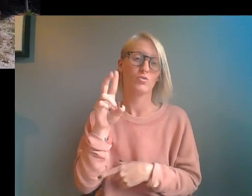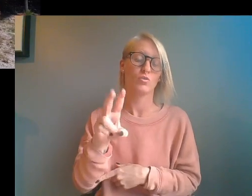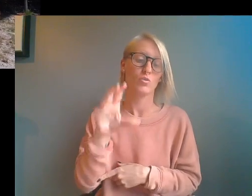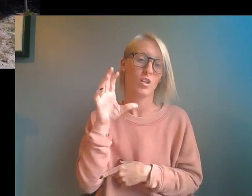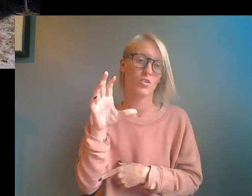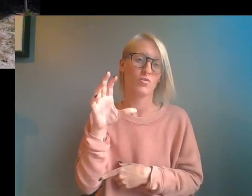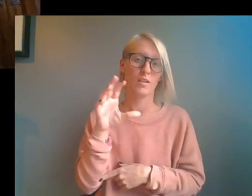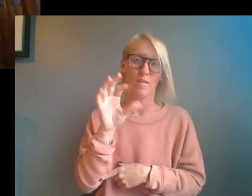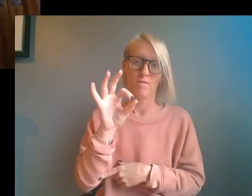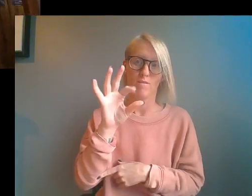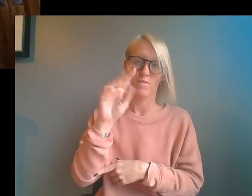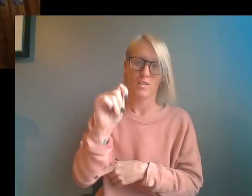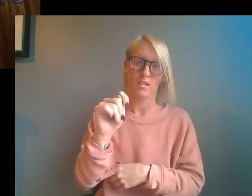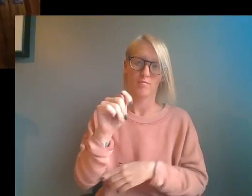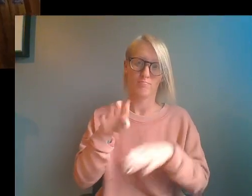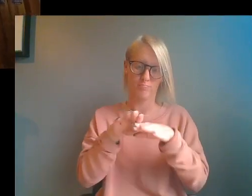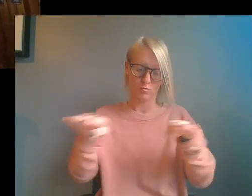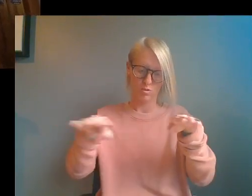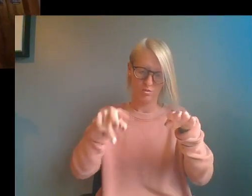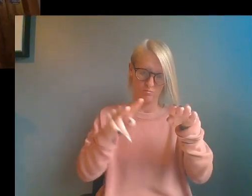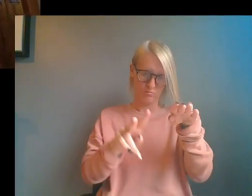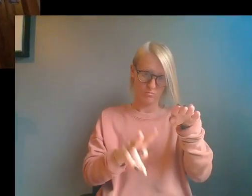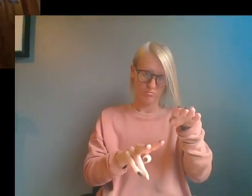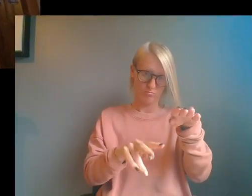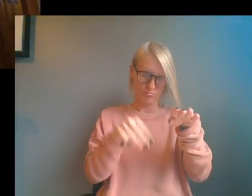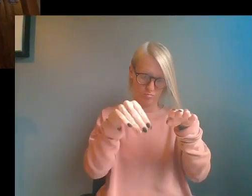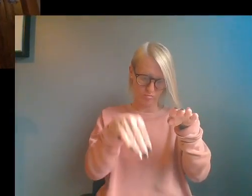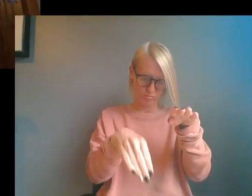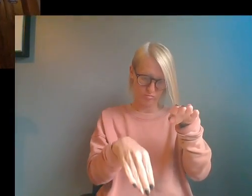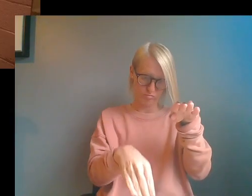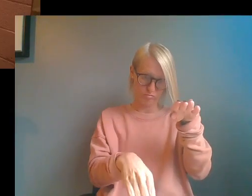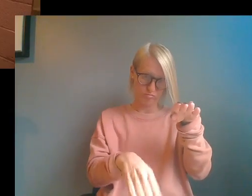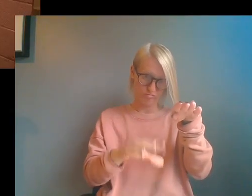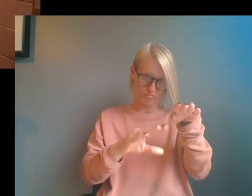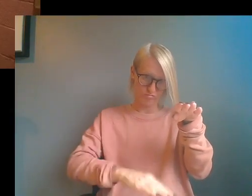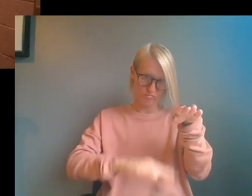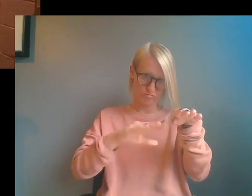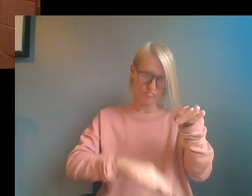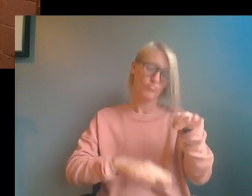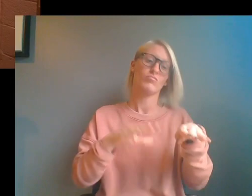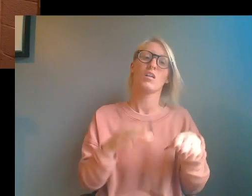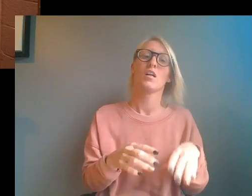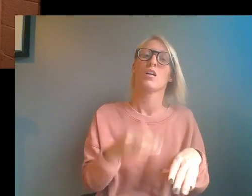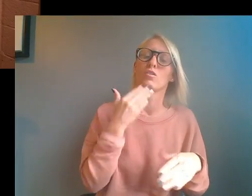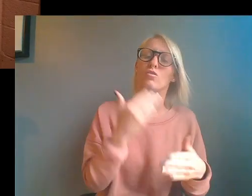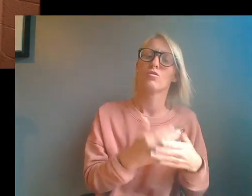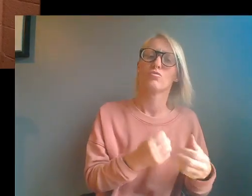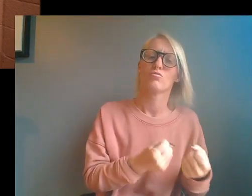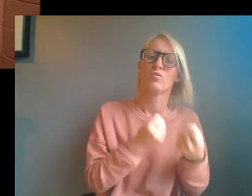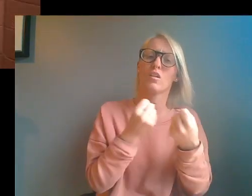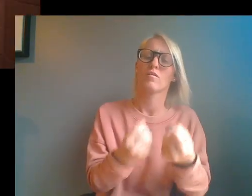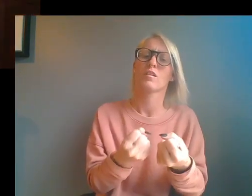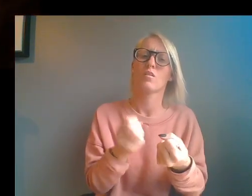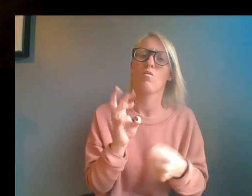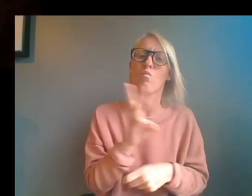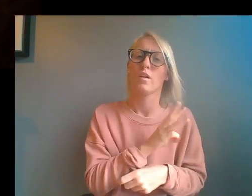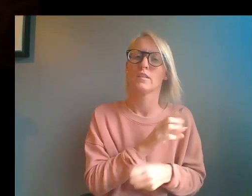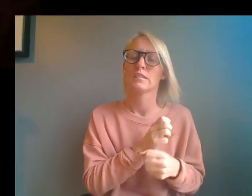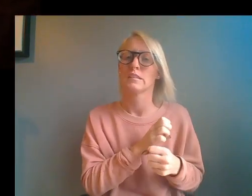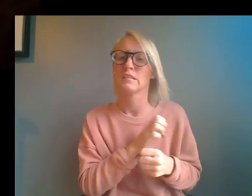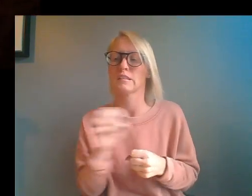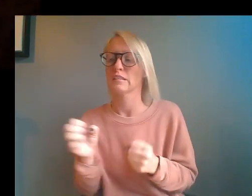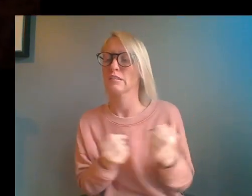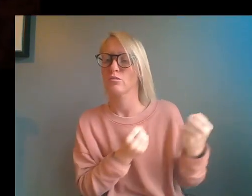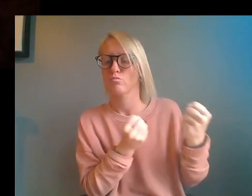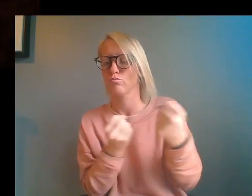caves on Route 66, but this is one of the first you'll get to if you're driving west to east. My dad hates small spaces,